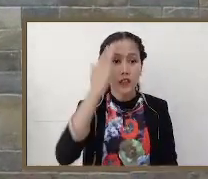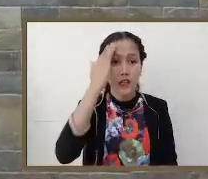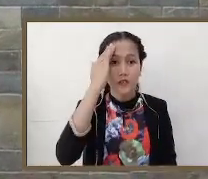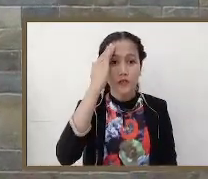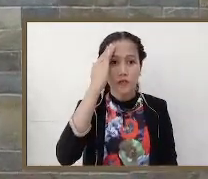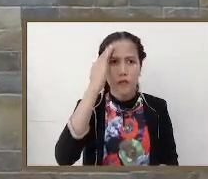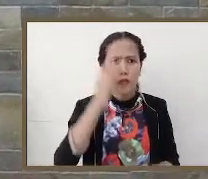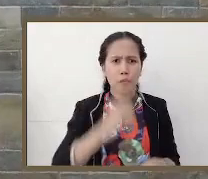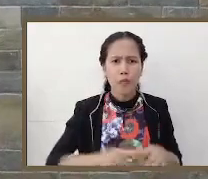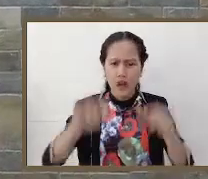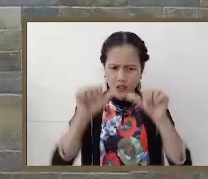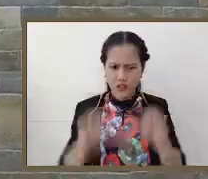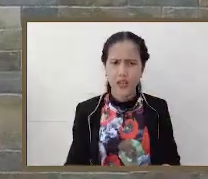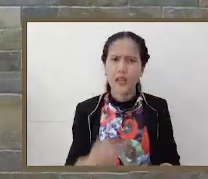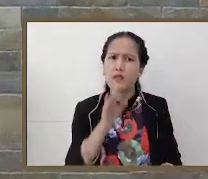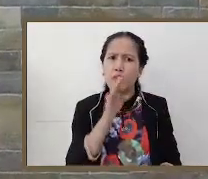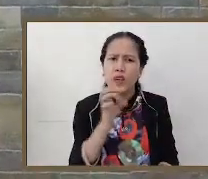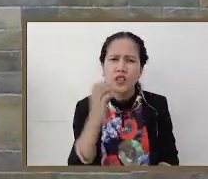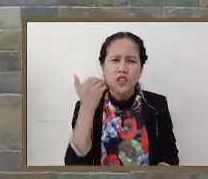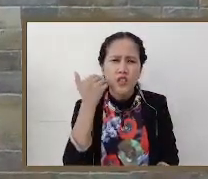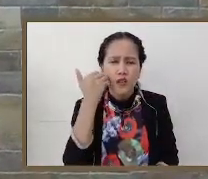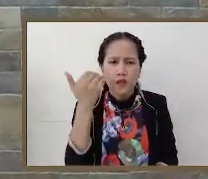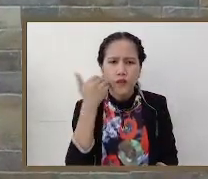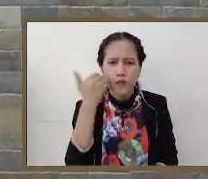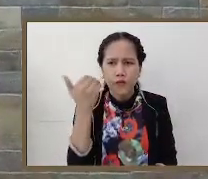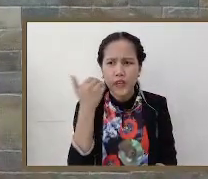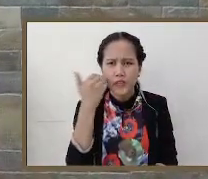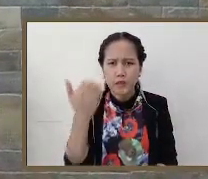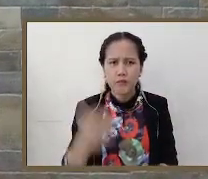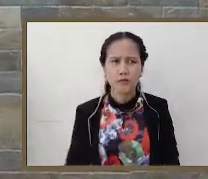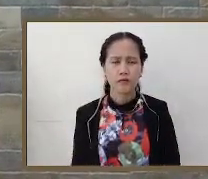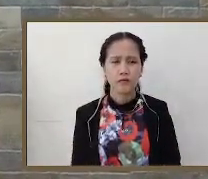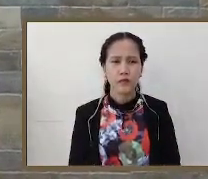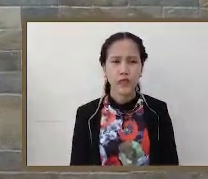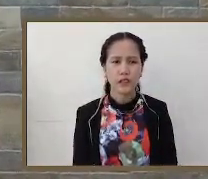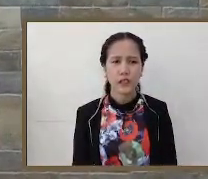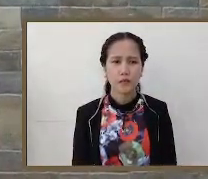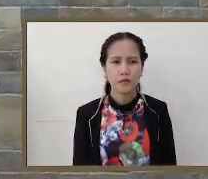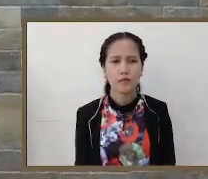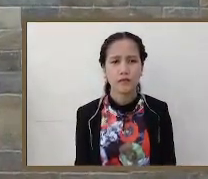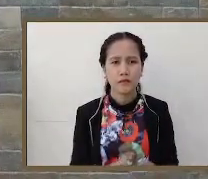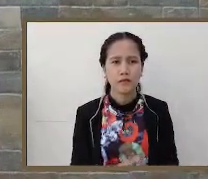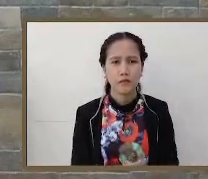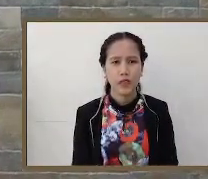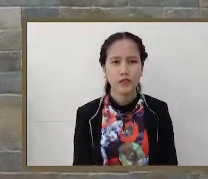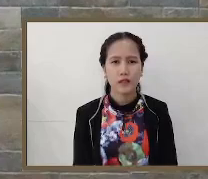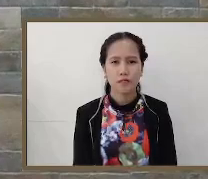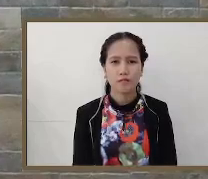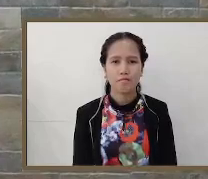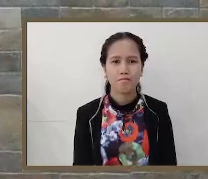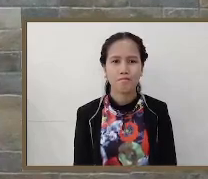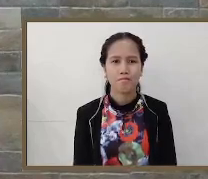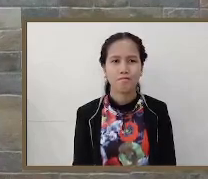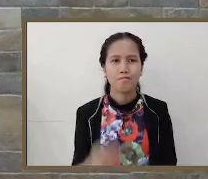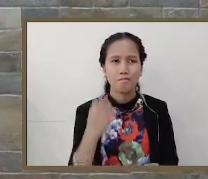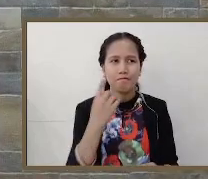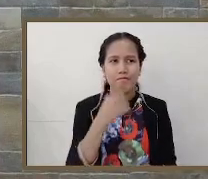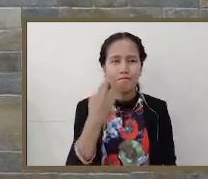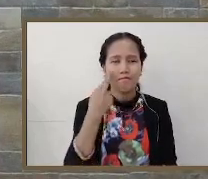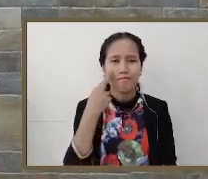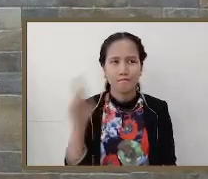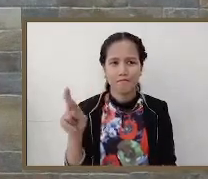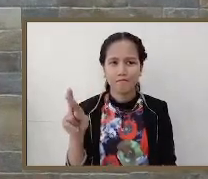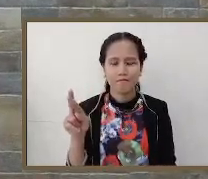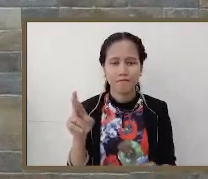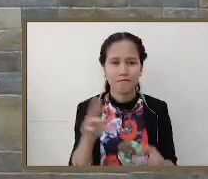be a shameful victim by unwaringly rejecting the knowledge of God. Bakit naging shameful victim from